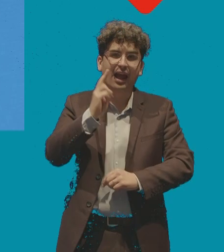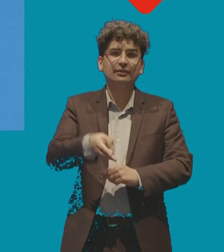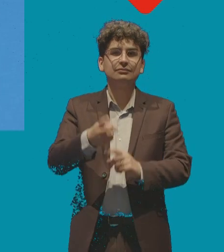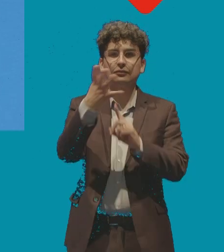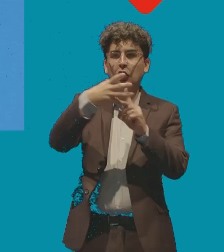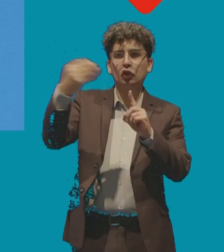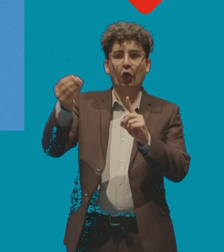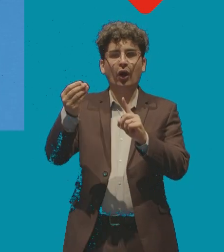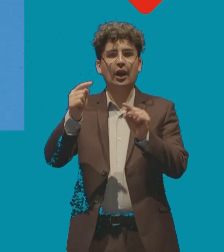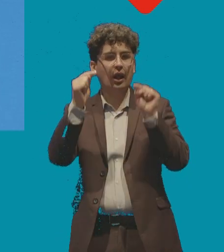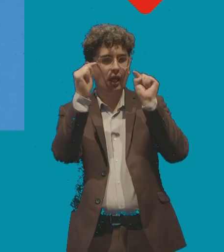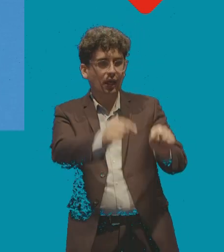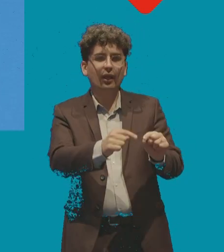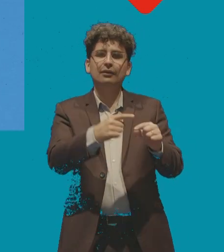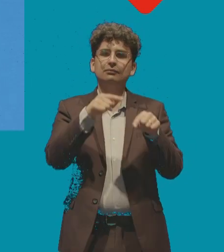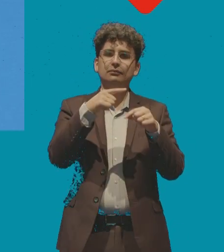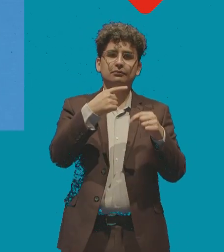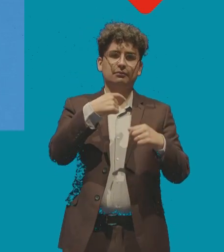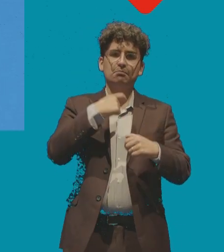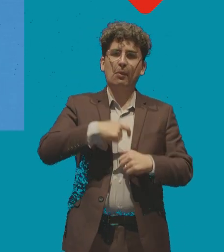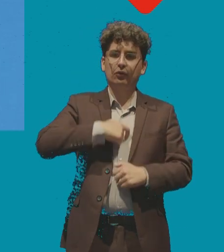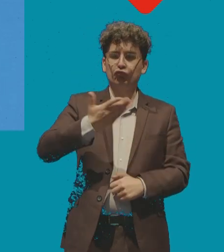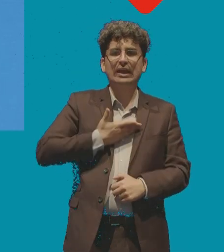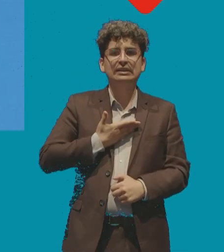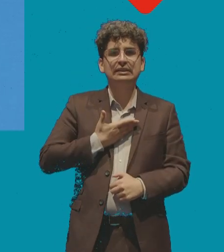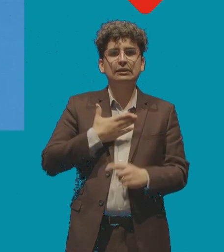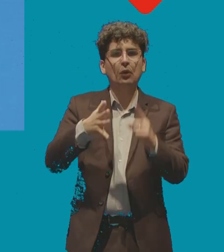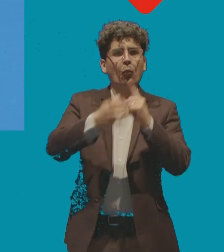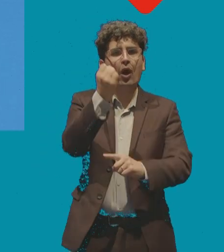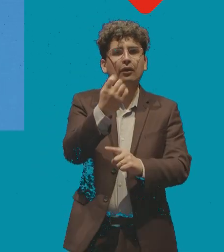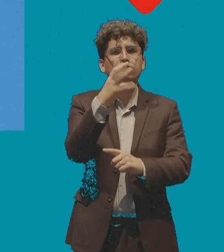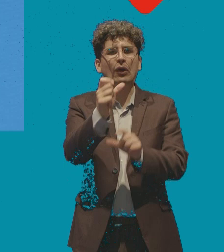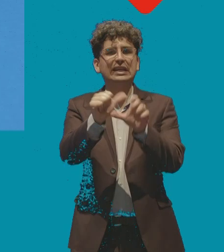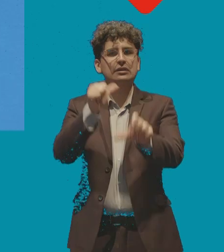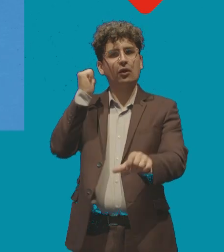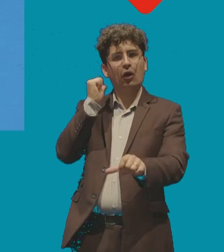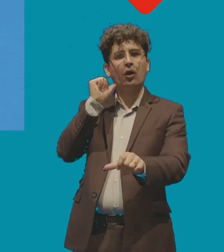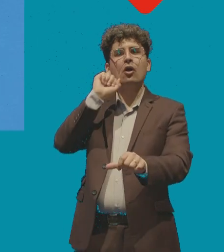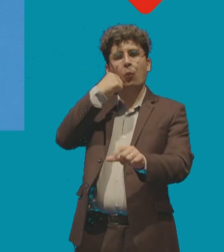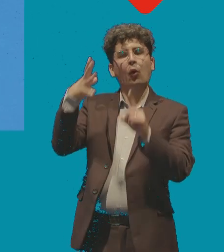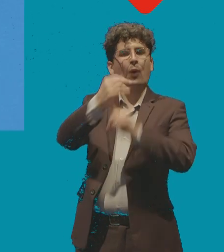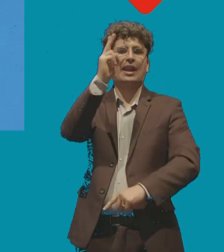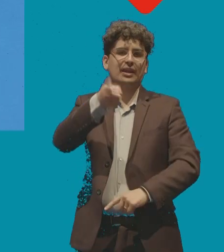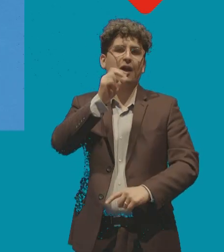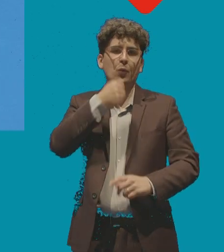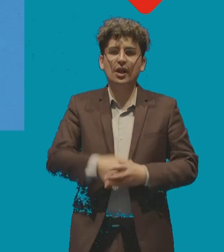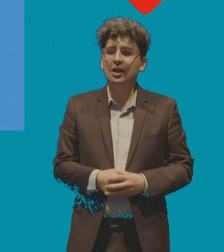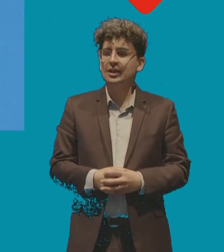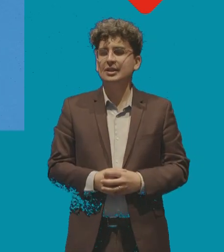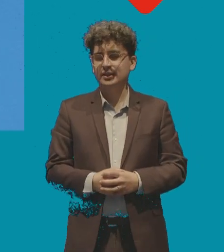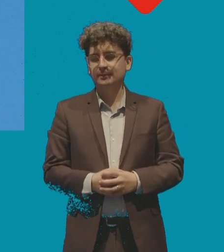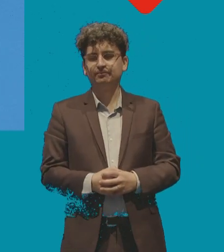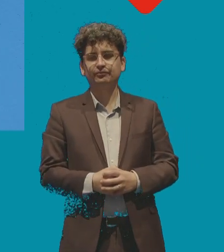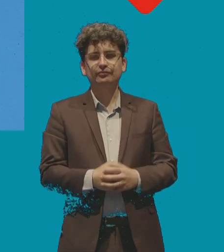taking a sledgehammer to our members' rights. We won that 4 decades ago, and we will resist and we will win again.